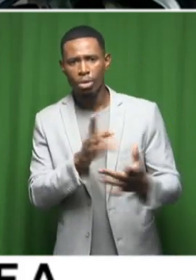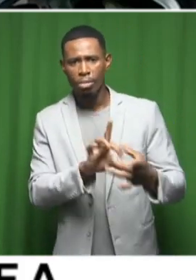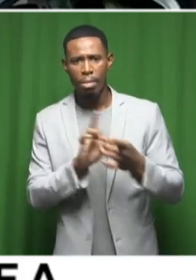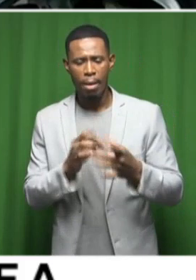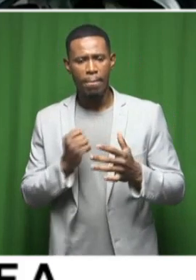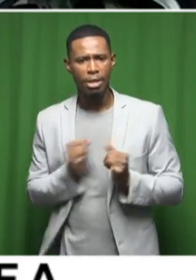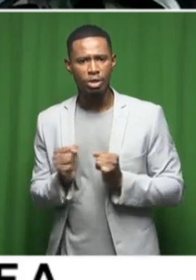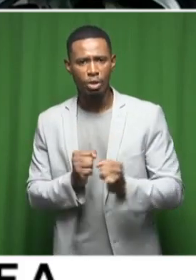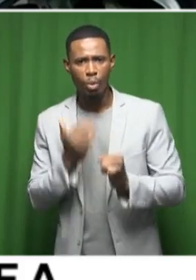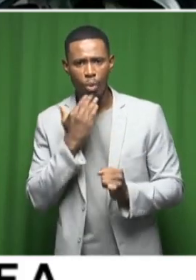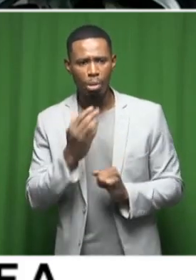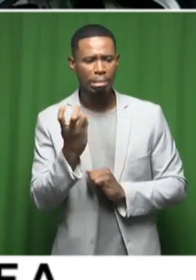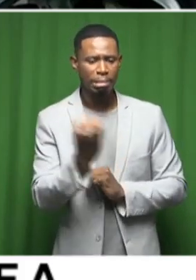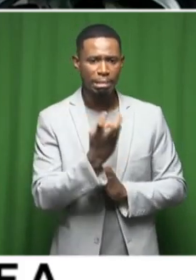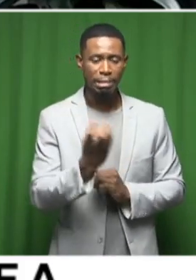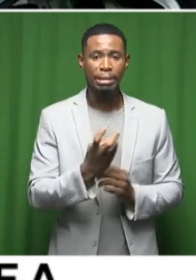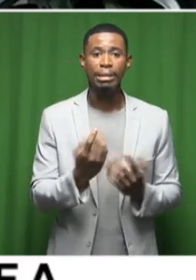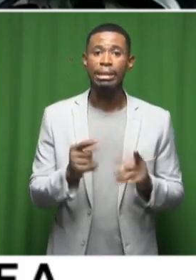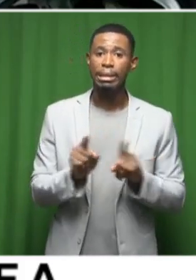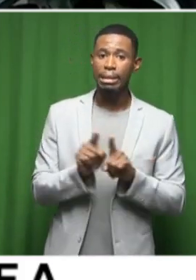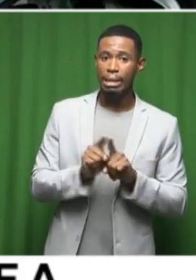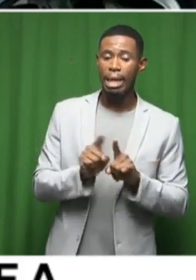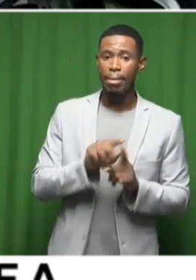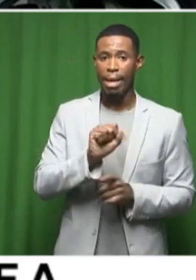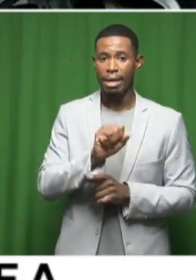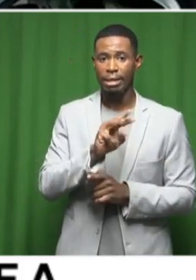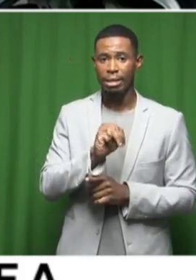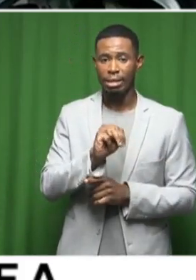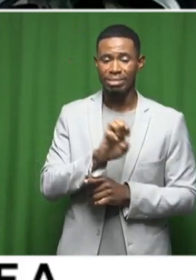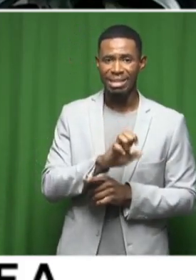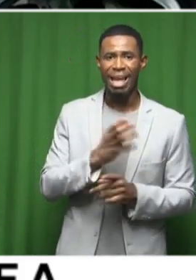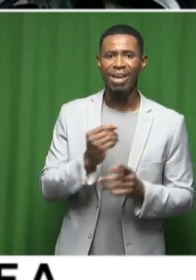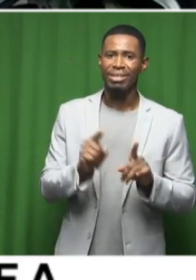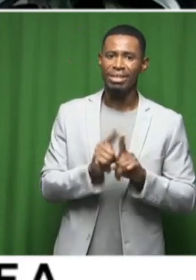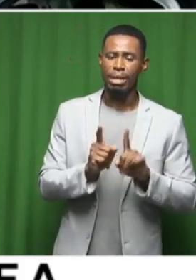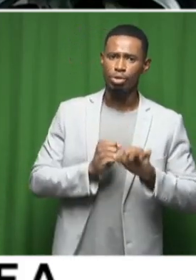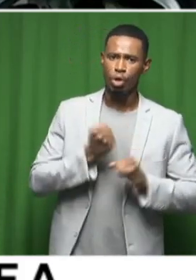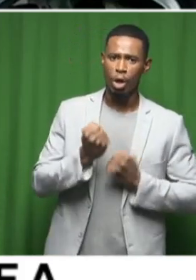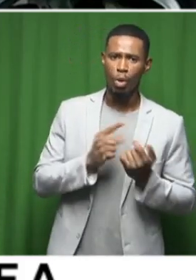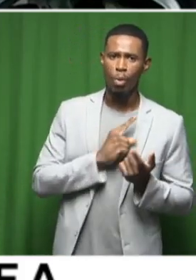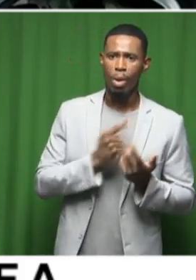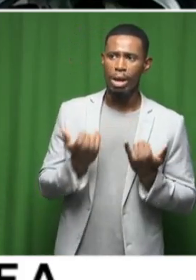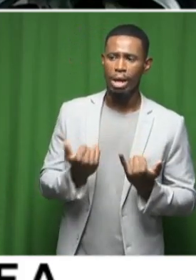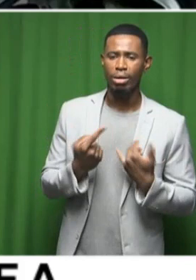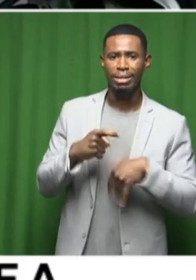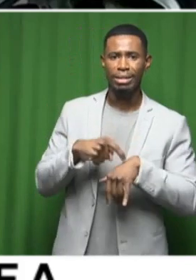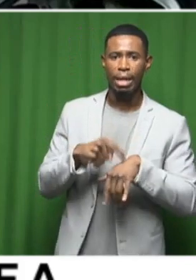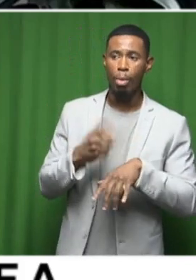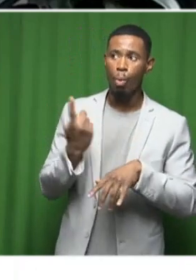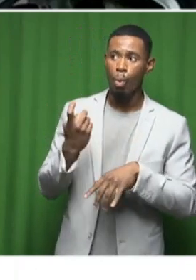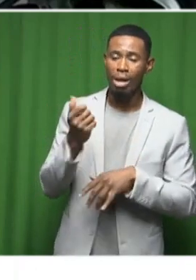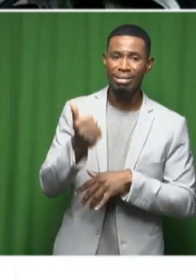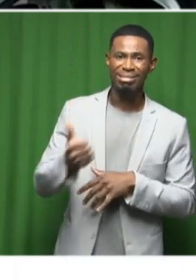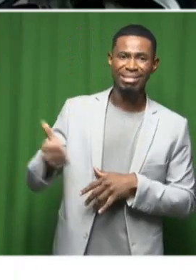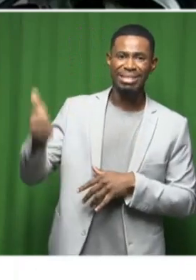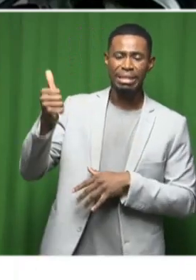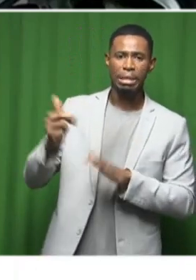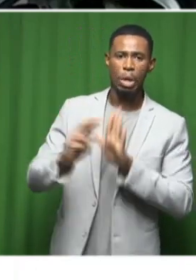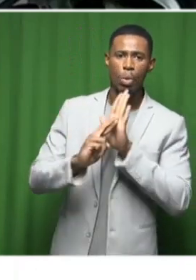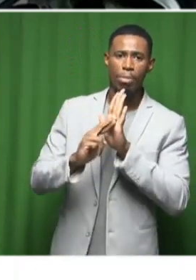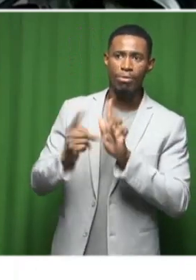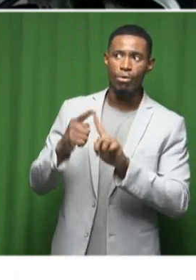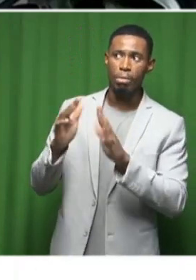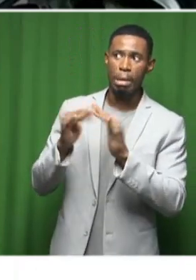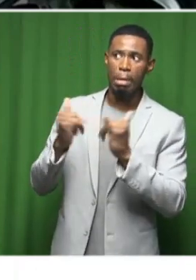strategy. And then SMEs have similar struggles. It's difficult to get time with just one senior representative in one of